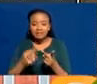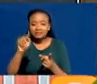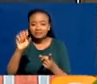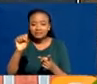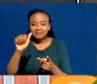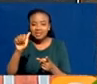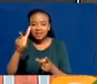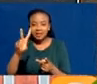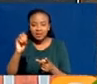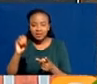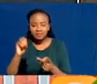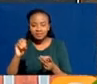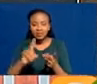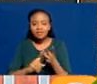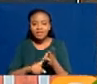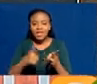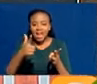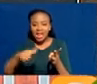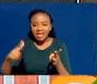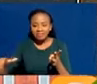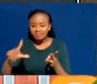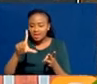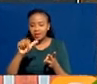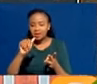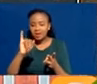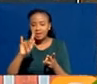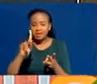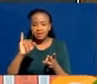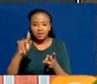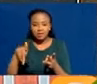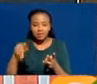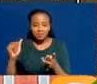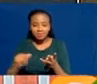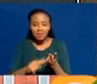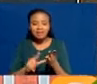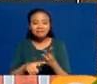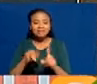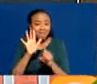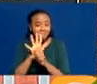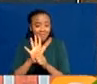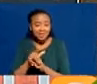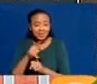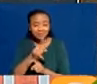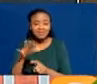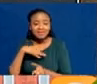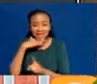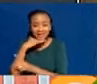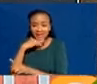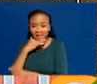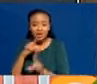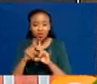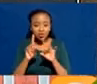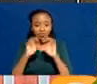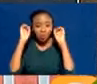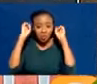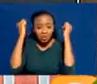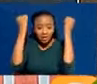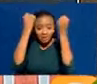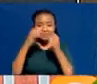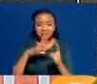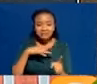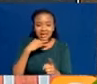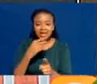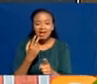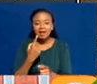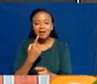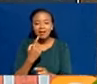Laikipia-Samburu ecosystems. Wildebeests have suffered most, with a total number of 512 reported to